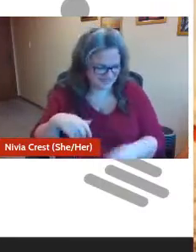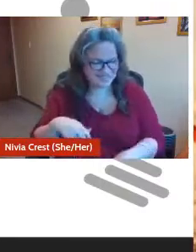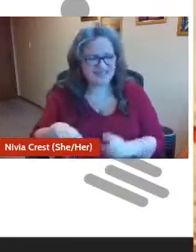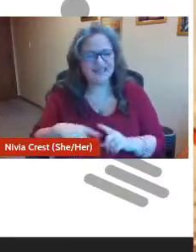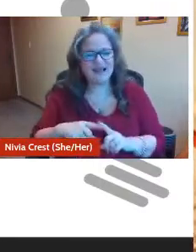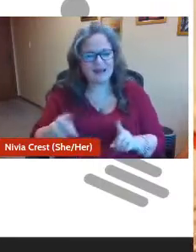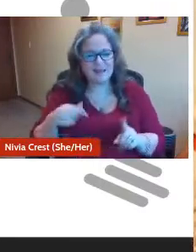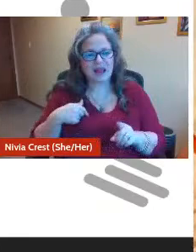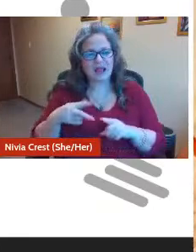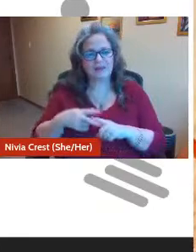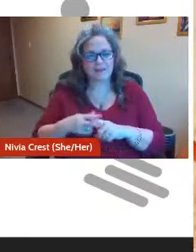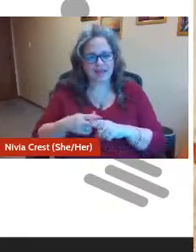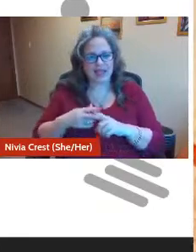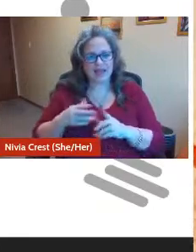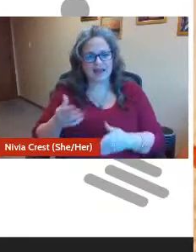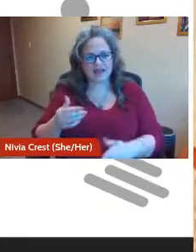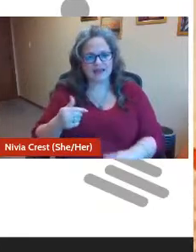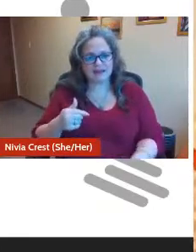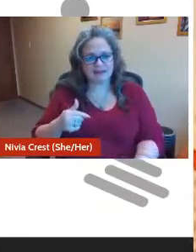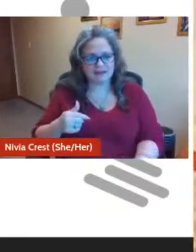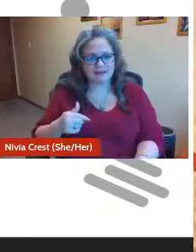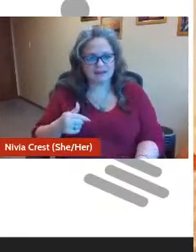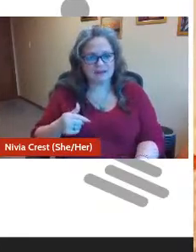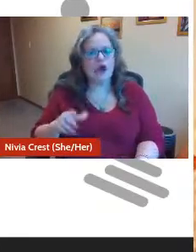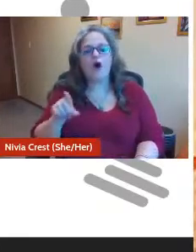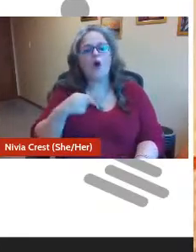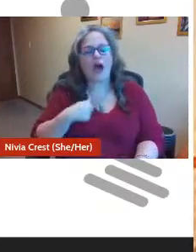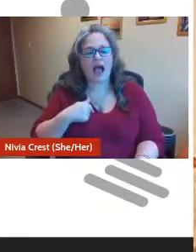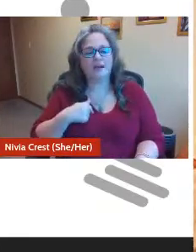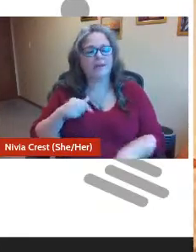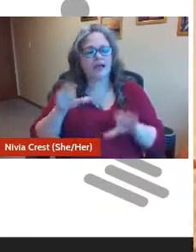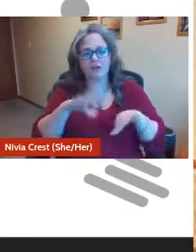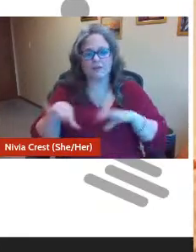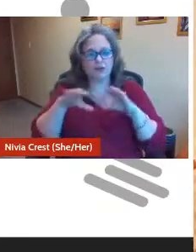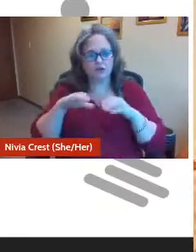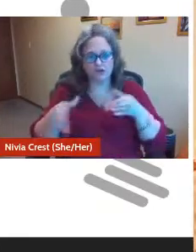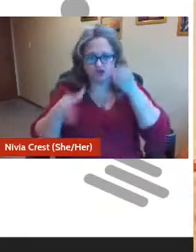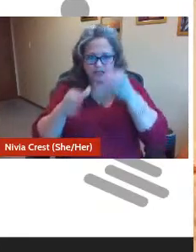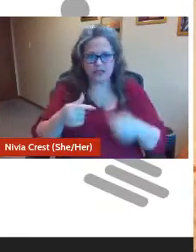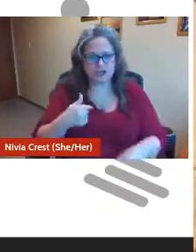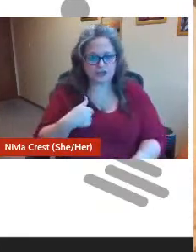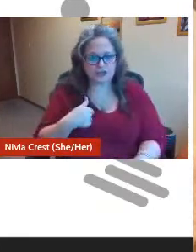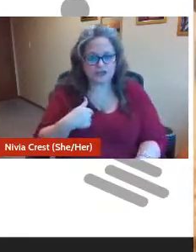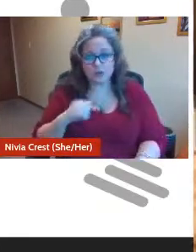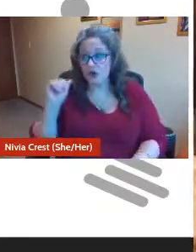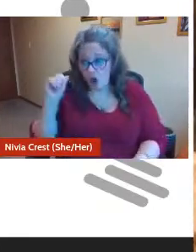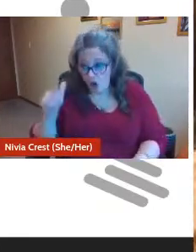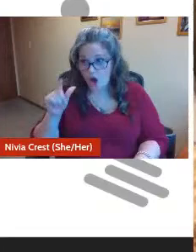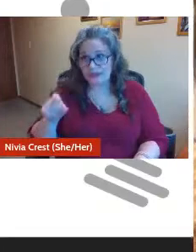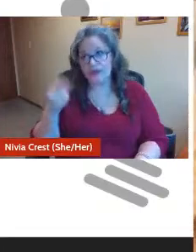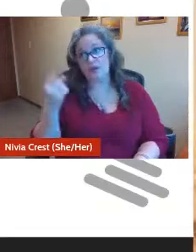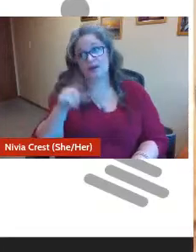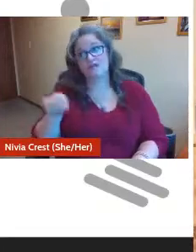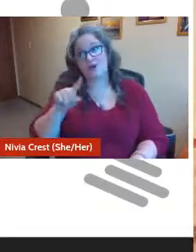mechanic, the computer genius. The brother. We all need one of those in the